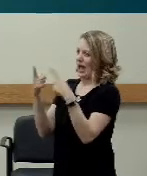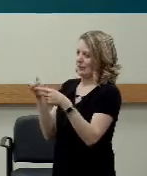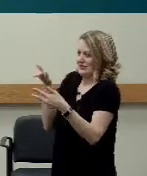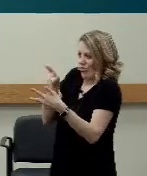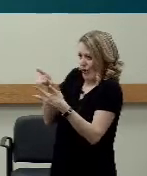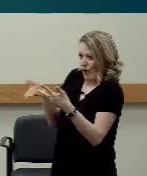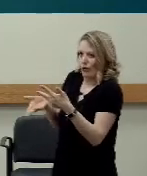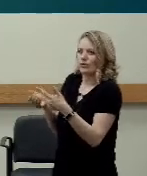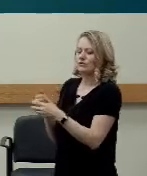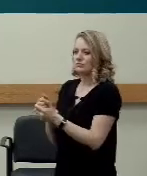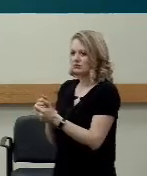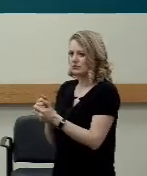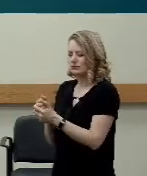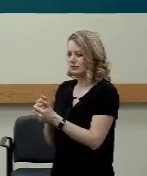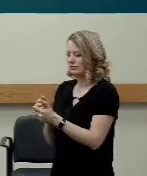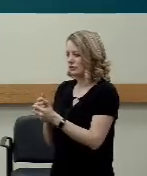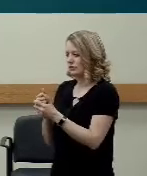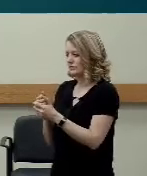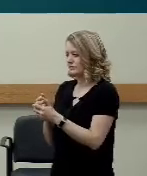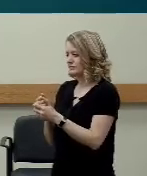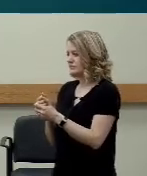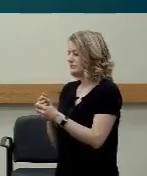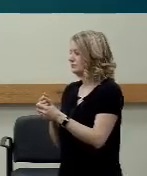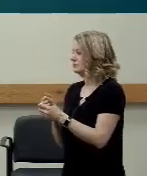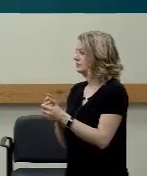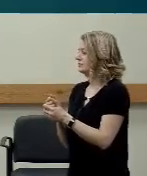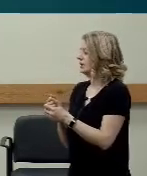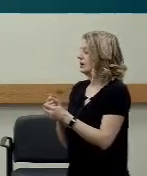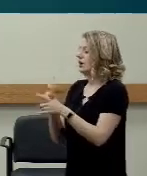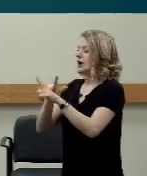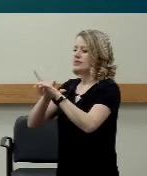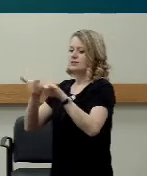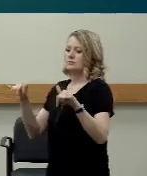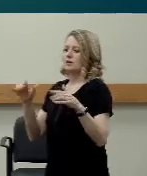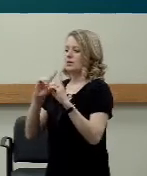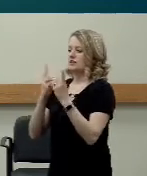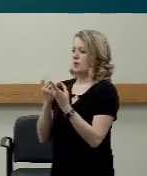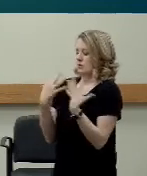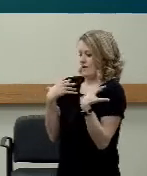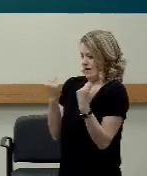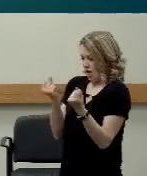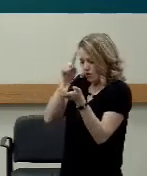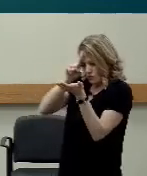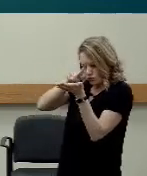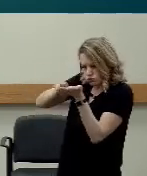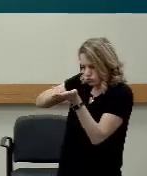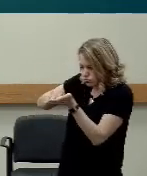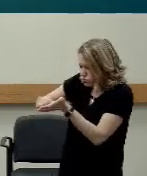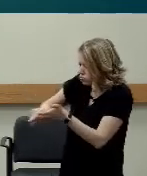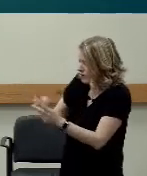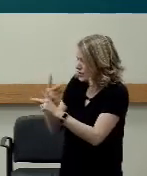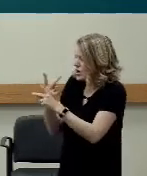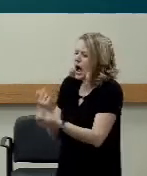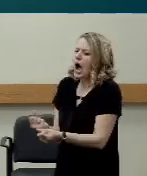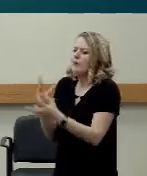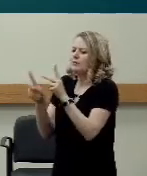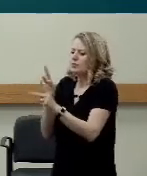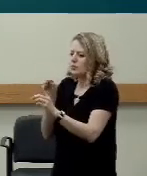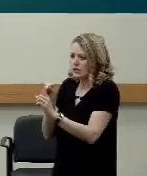time. And in concert with the Department of Health investigation to try to track how many people may have